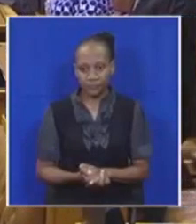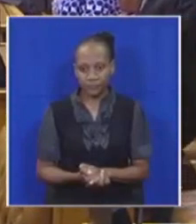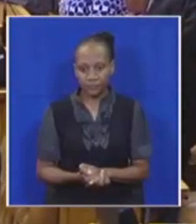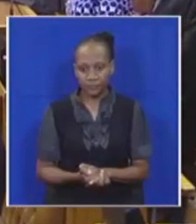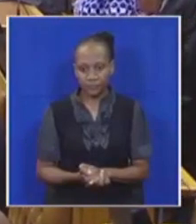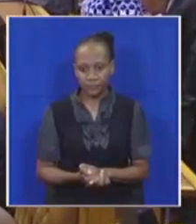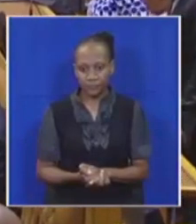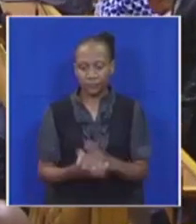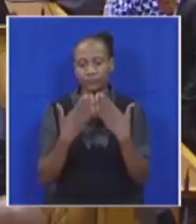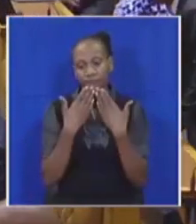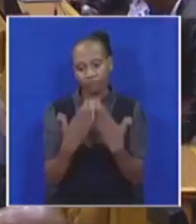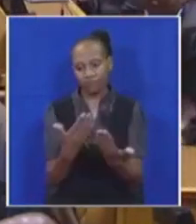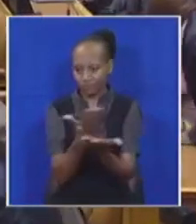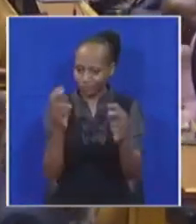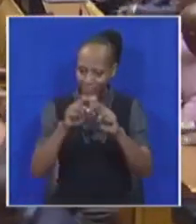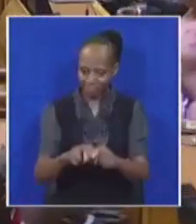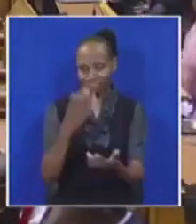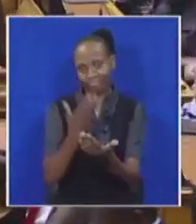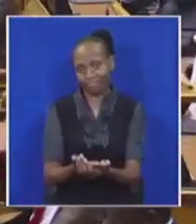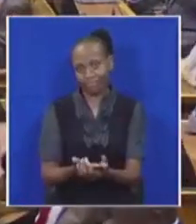Thank you. Please be seated.